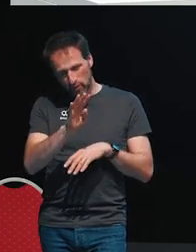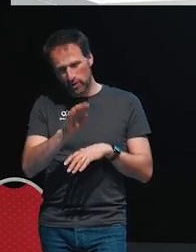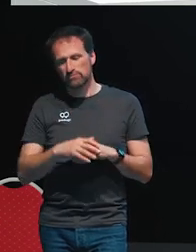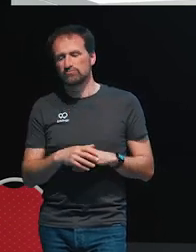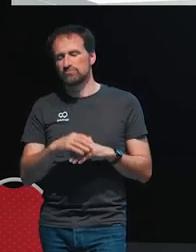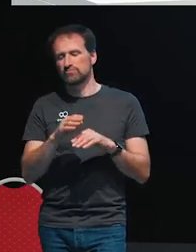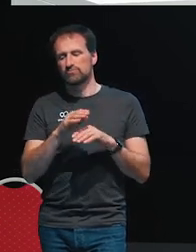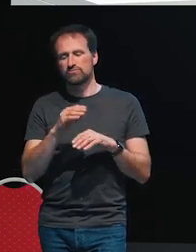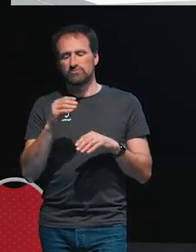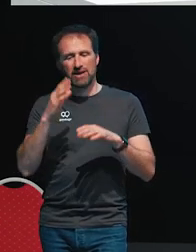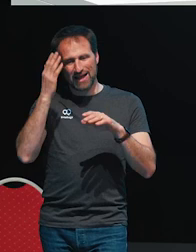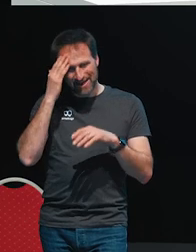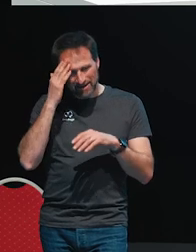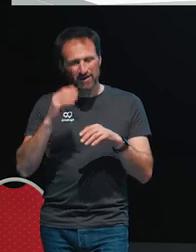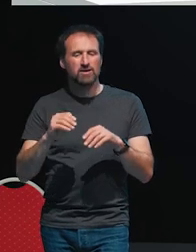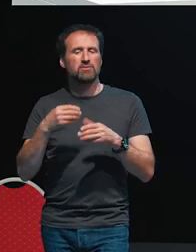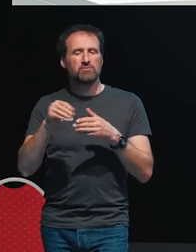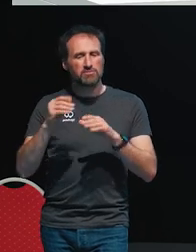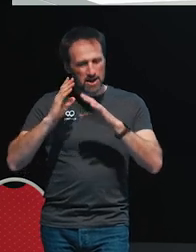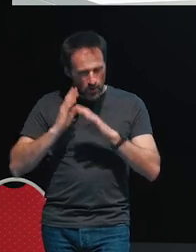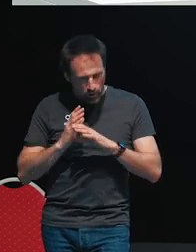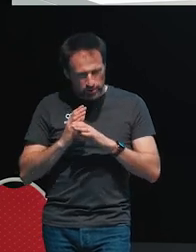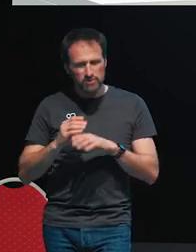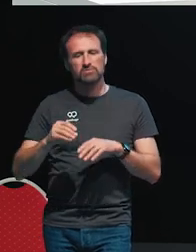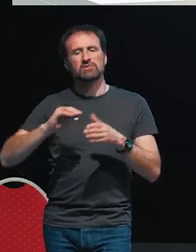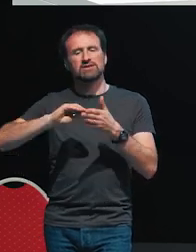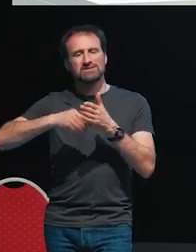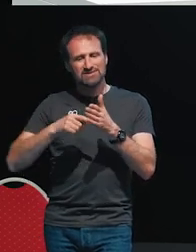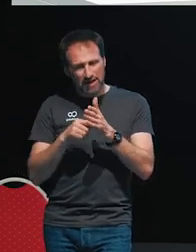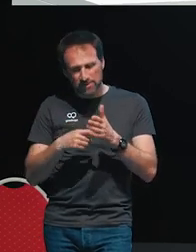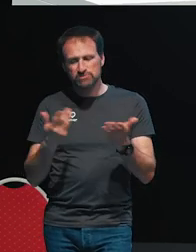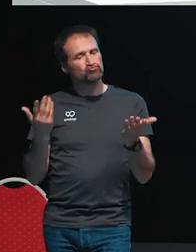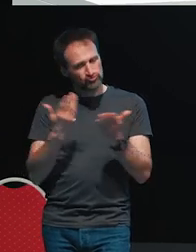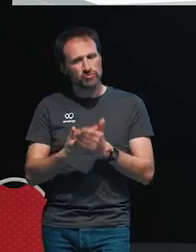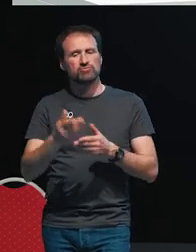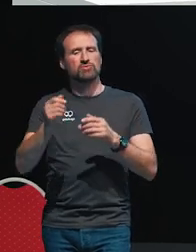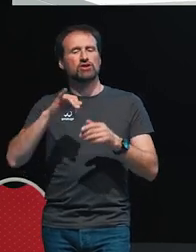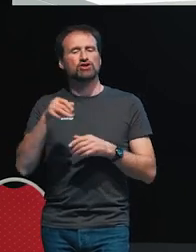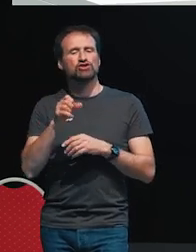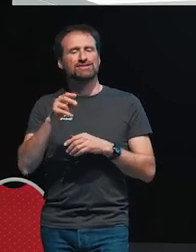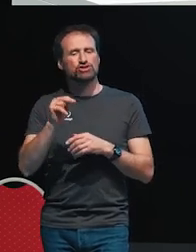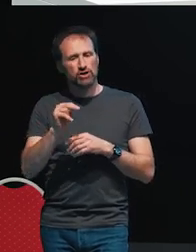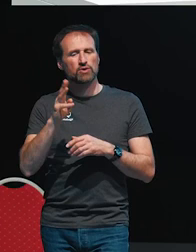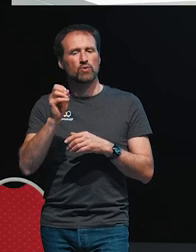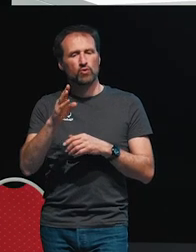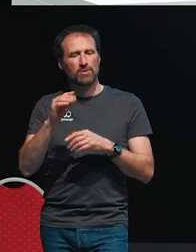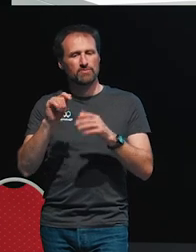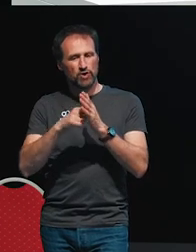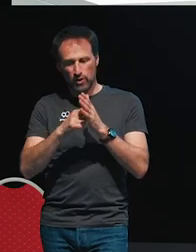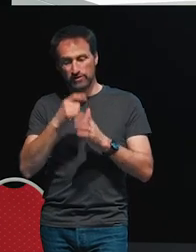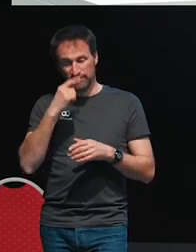you sign it, and what you get is a JSON Web Token. And if I would copy this and go